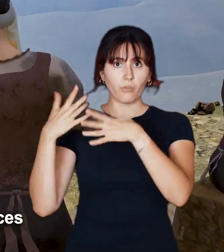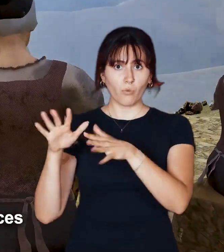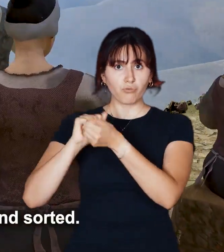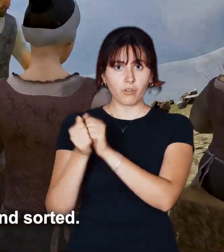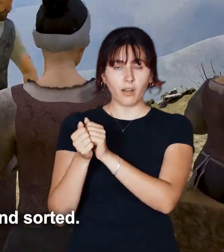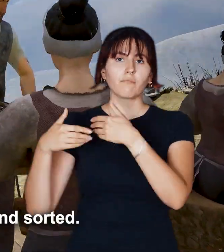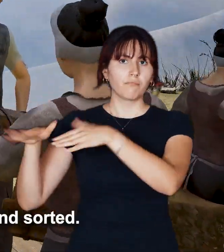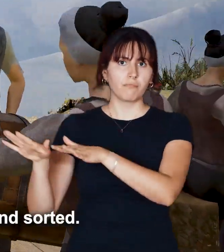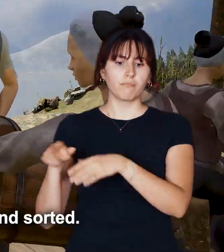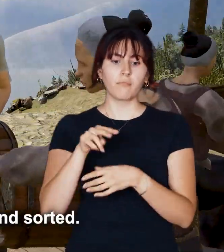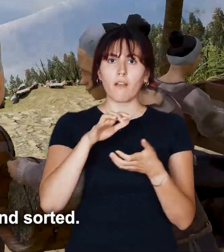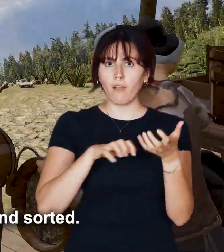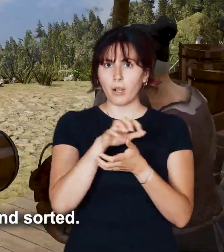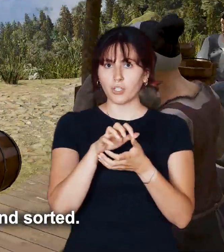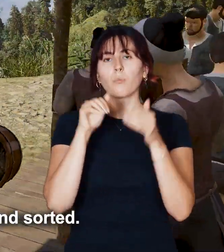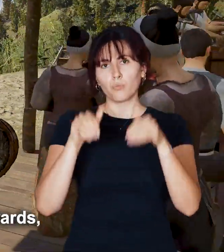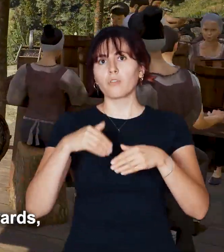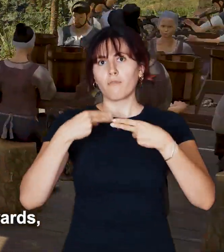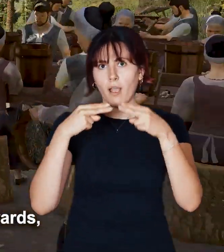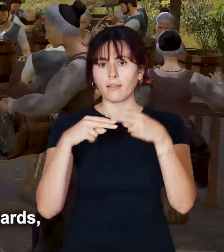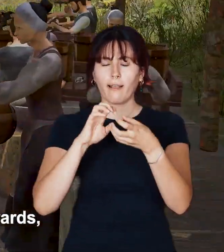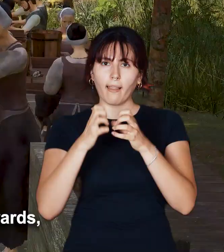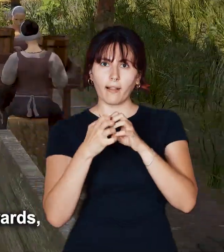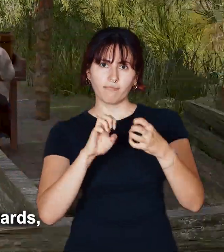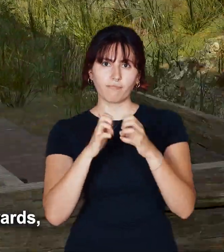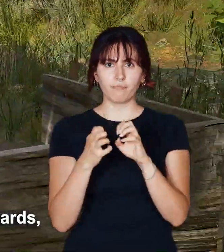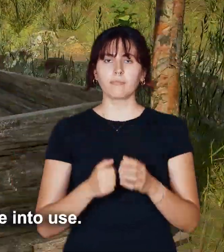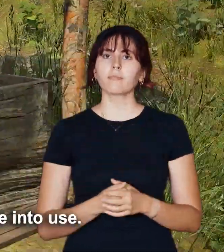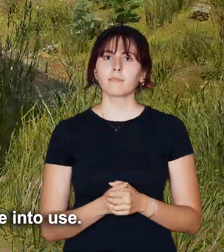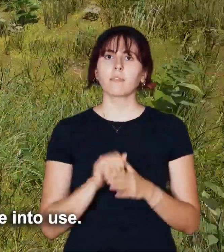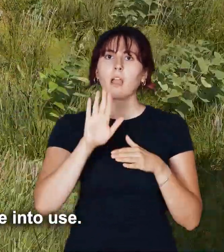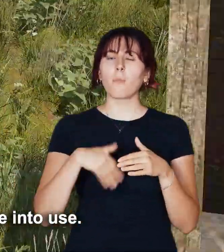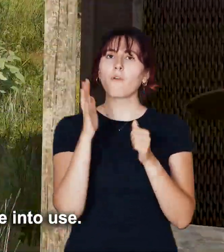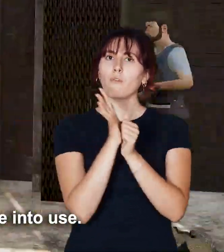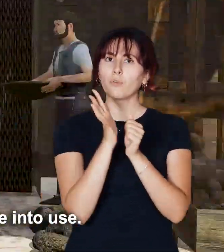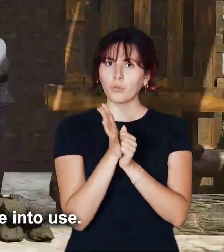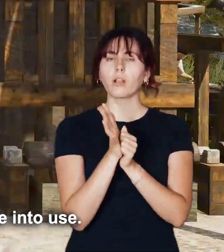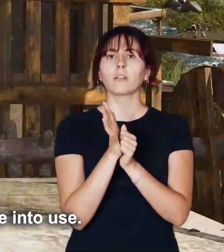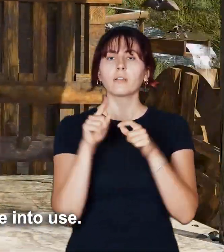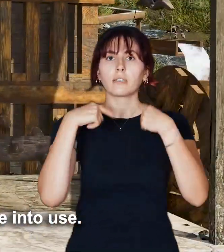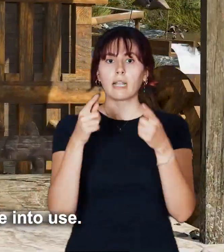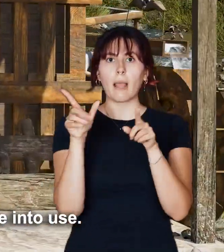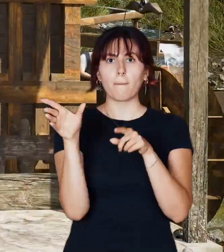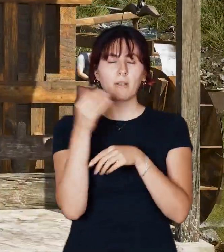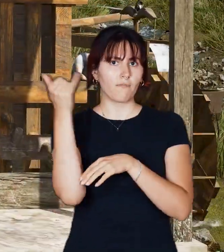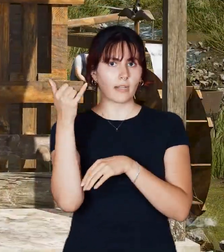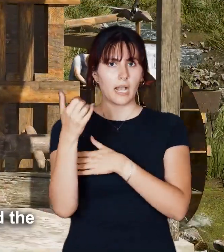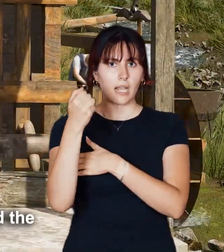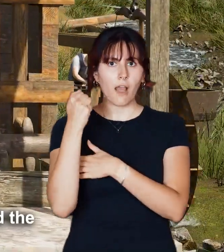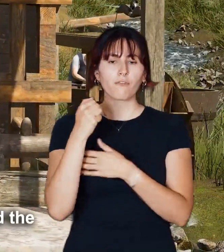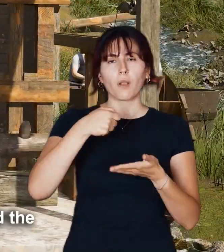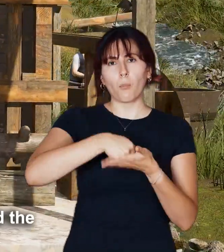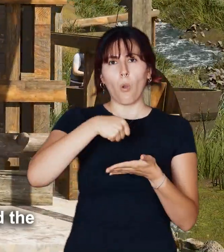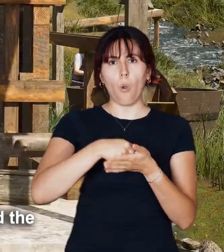intergrown pieces had once again to be crushed and sorted. From the 15th century onwards, water-powered stamp mills came into use. Here,